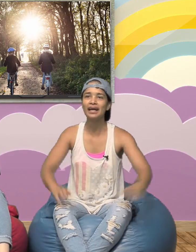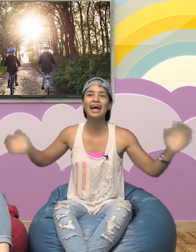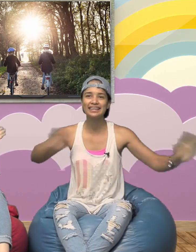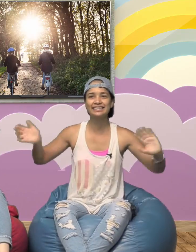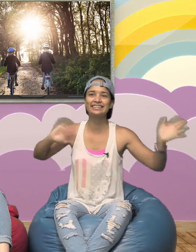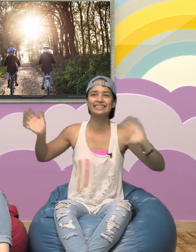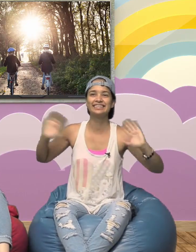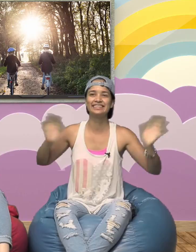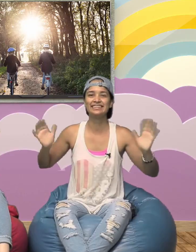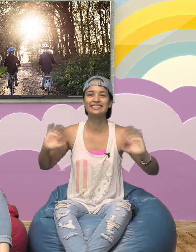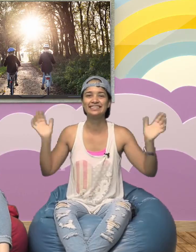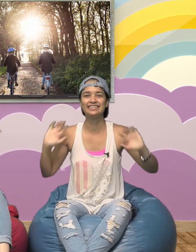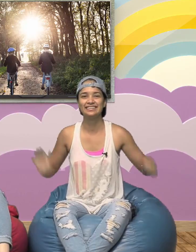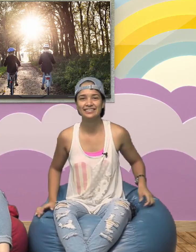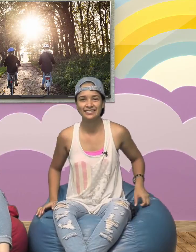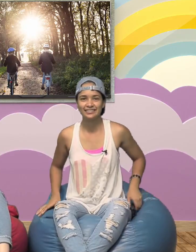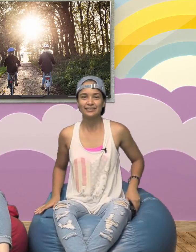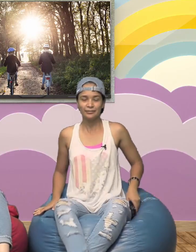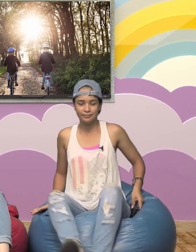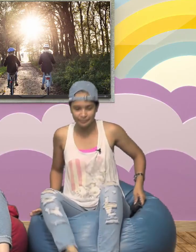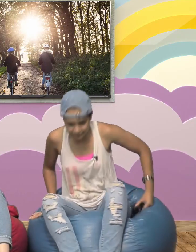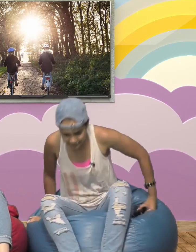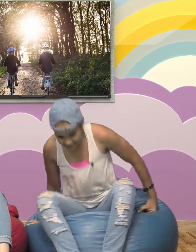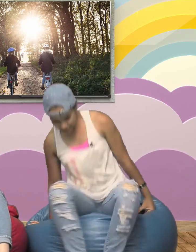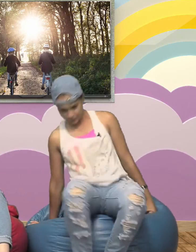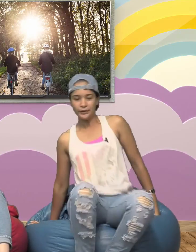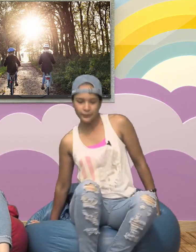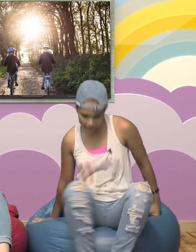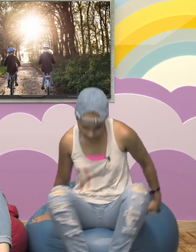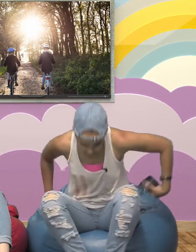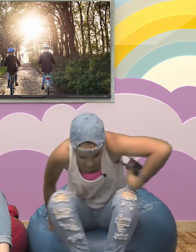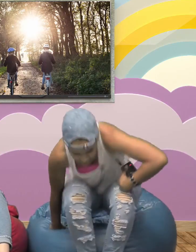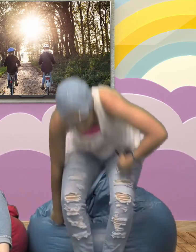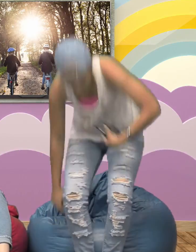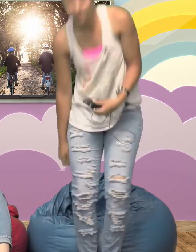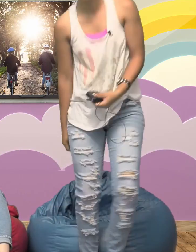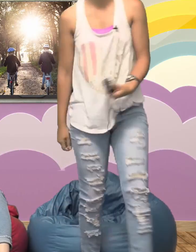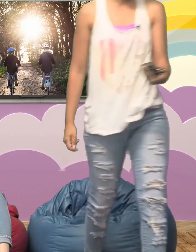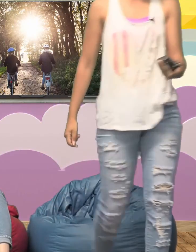Cool. Bye, guys. Bye. Cool.